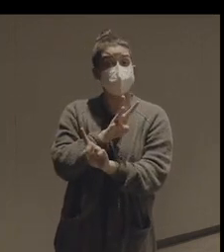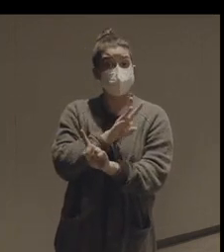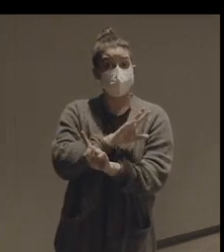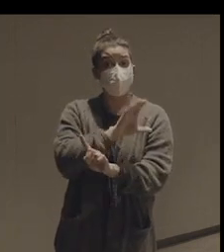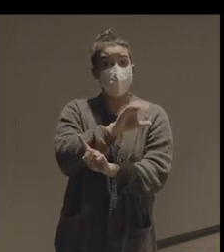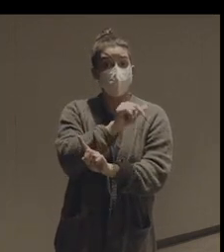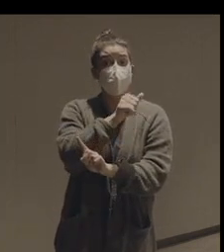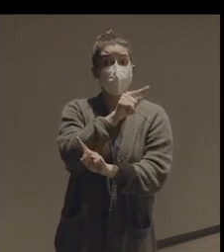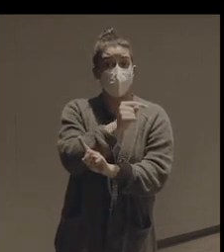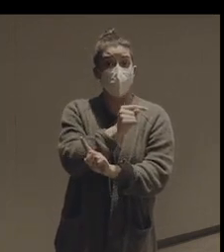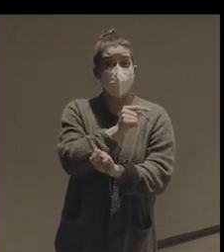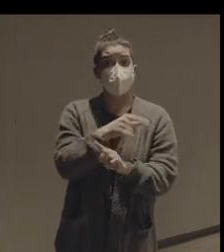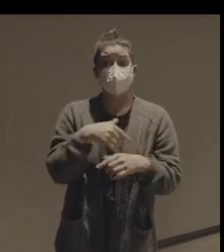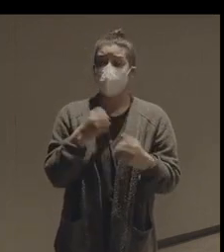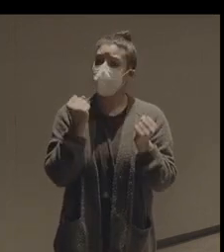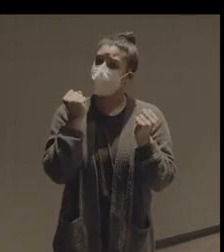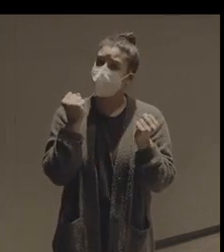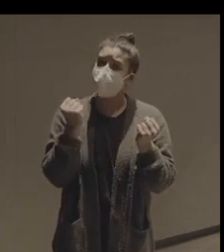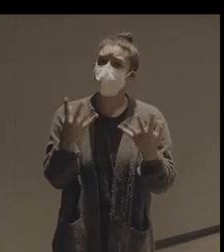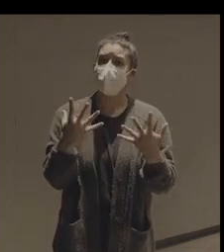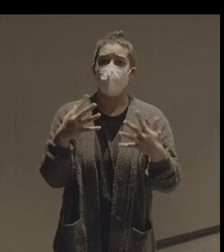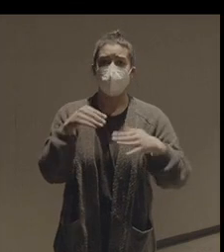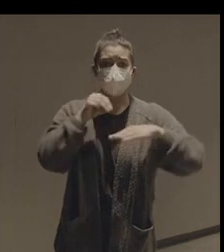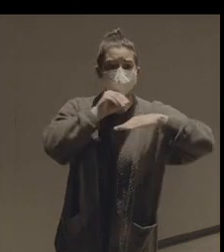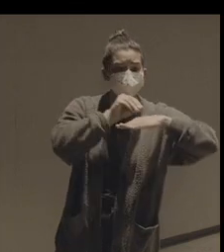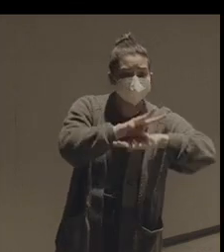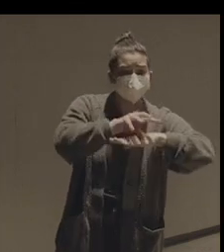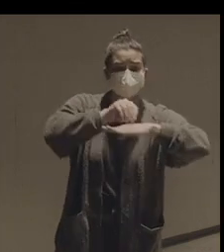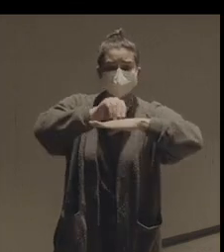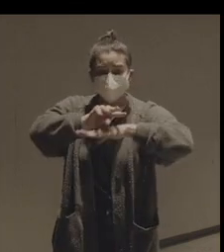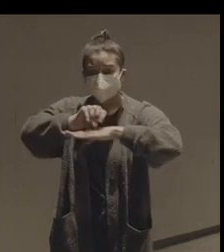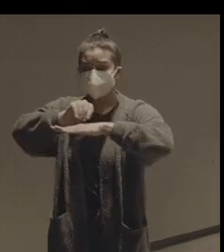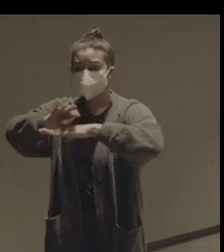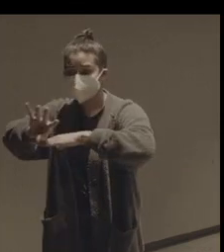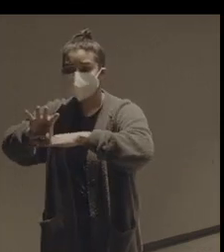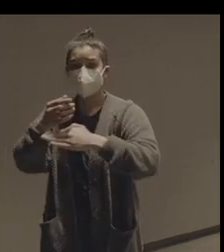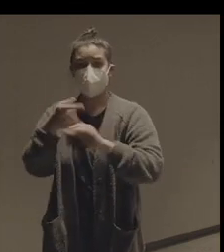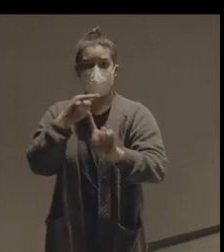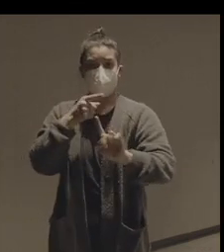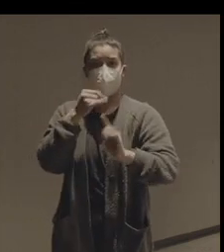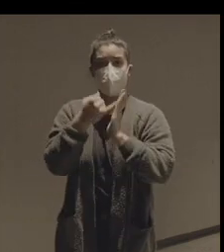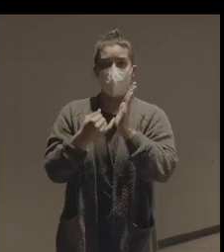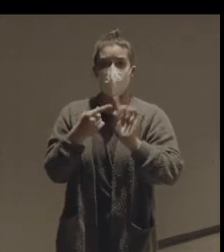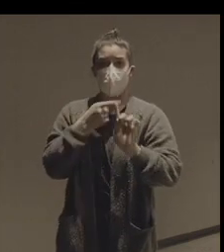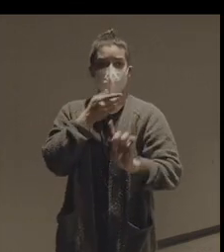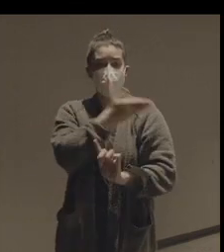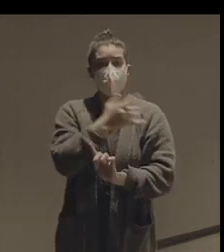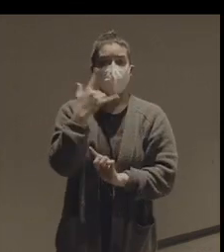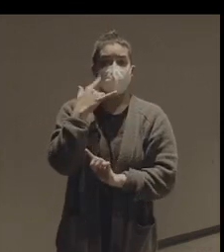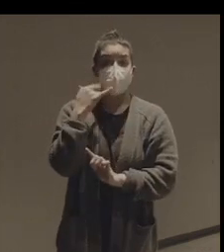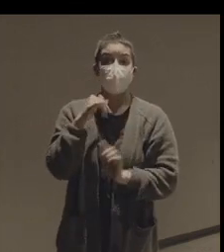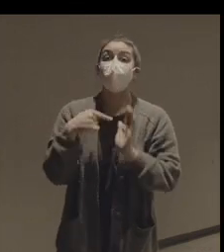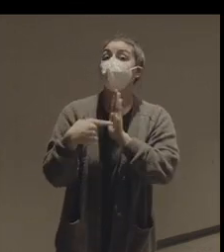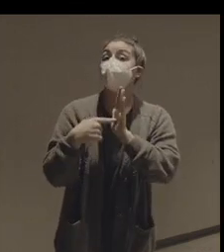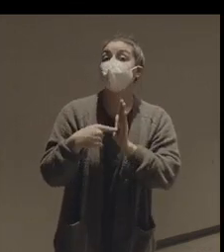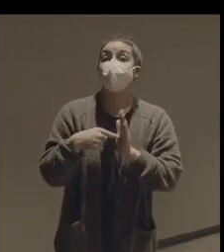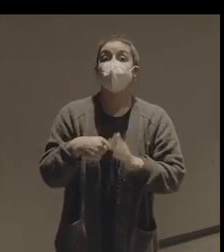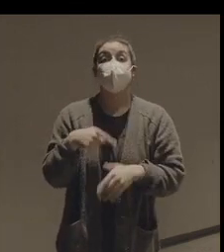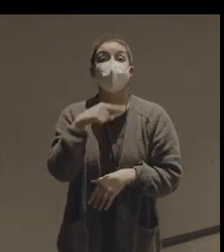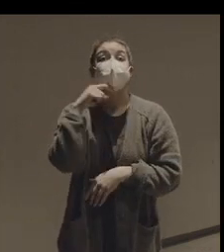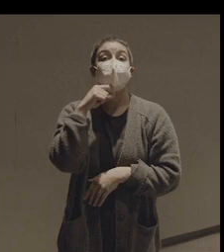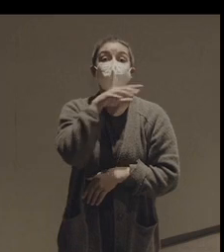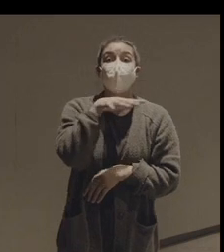posits that art rose out of a list of things, including desert air, youthful cleanliness,